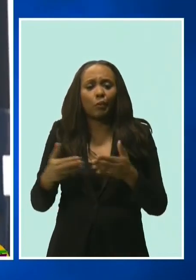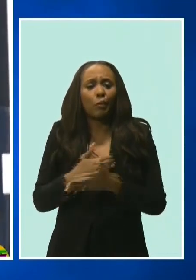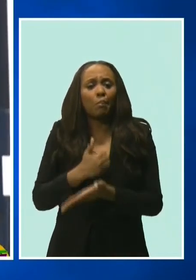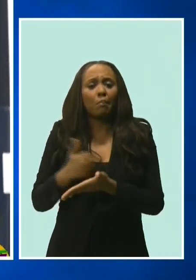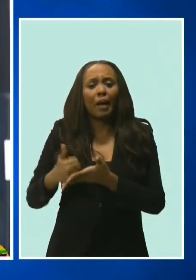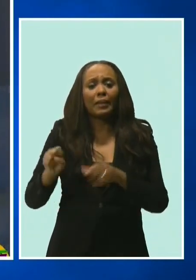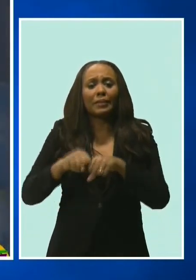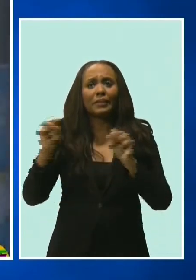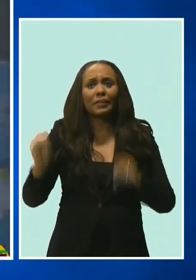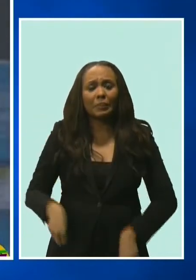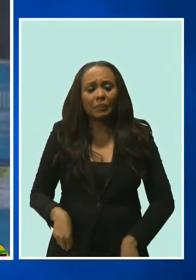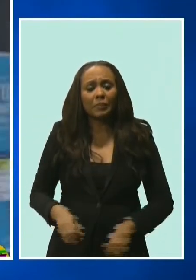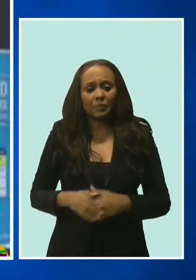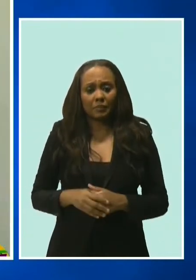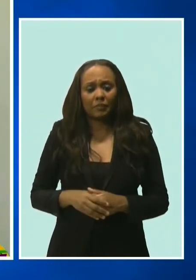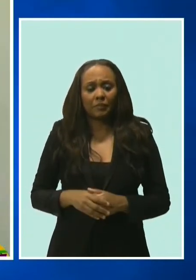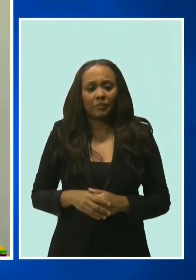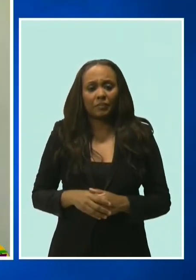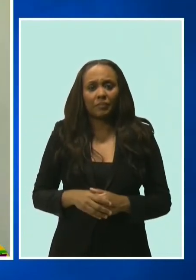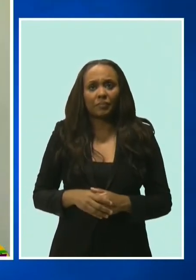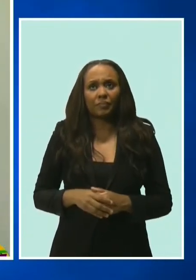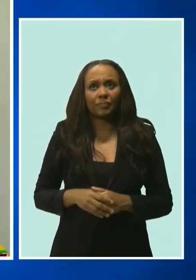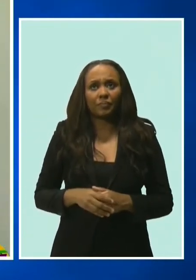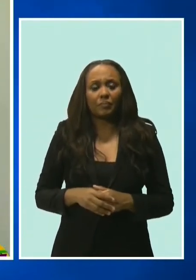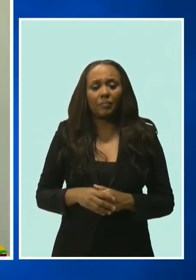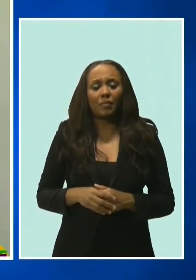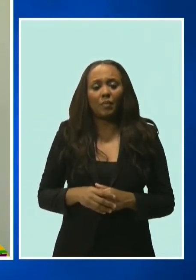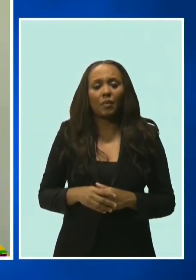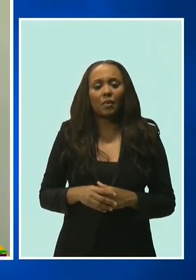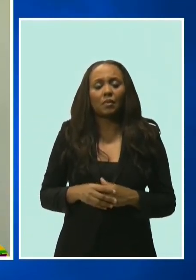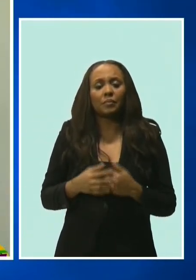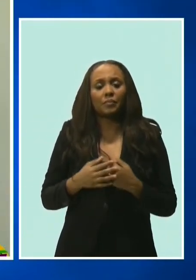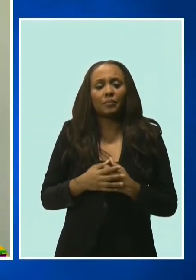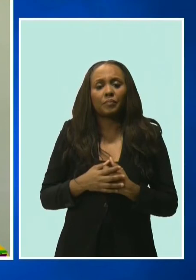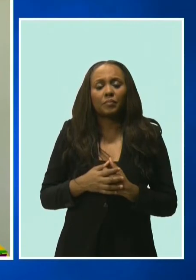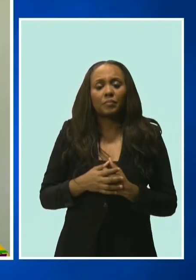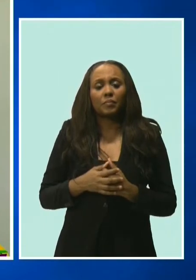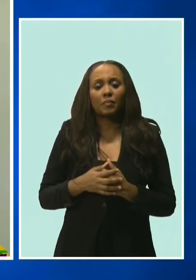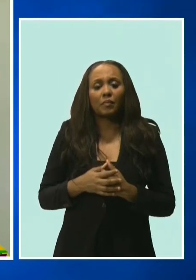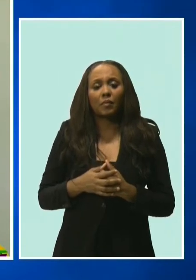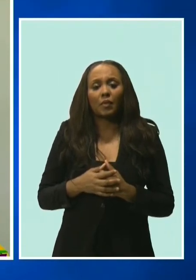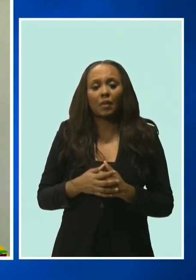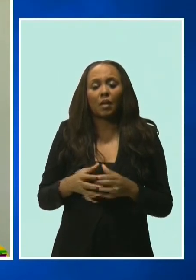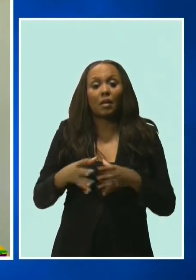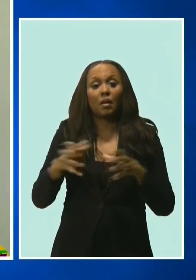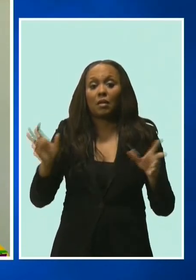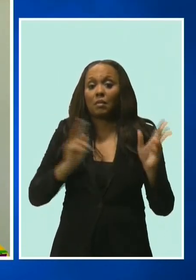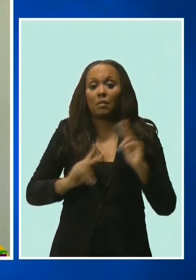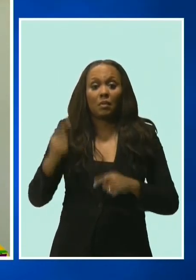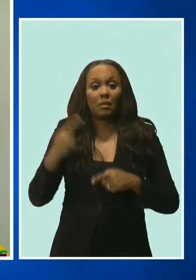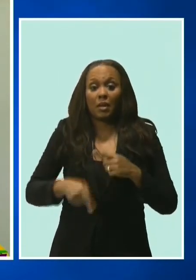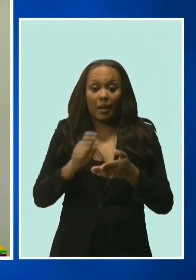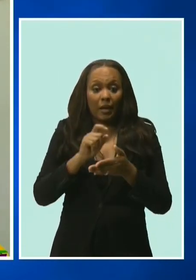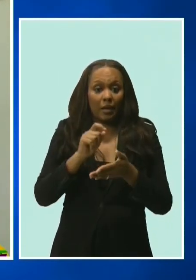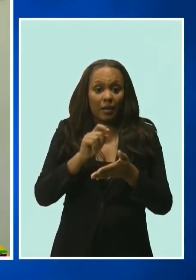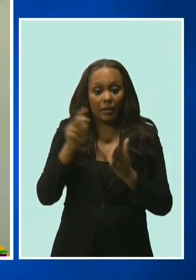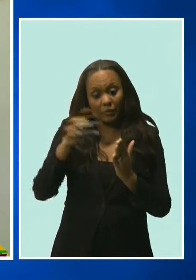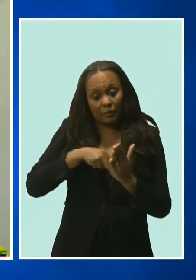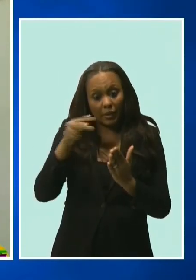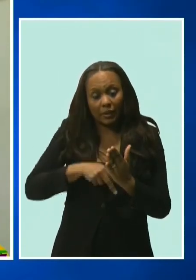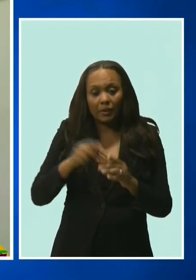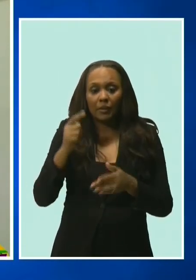active lifestyle as a dancer and pageant contestant. Like many young people, she tried to enjoy life to the fullest.